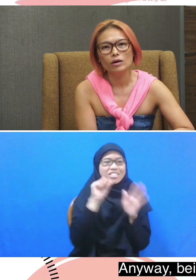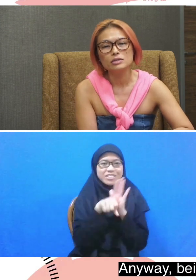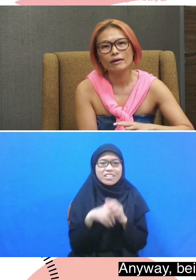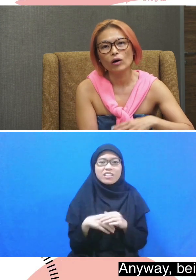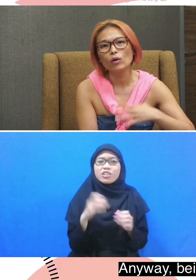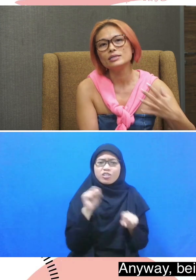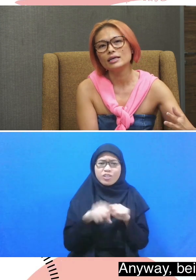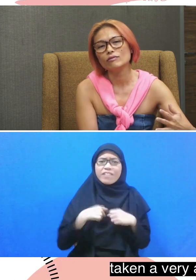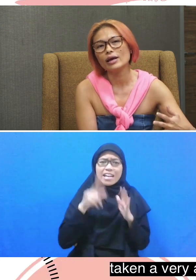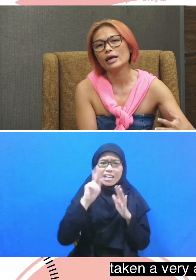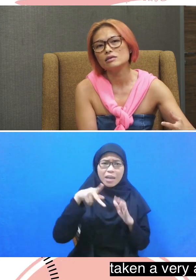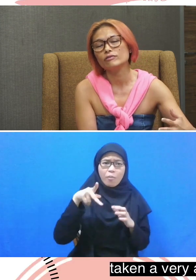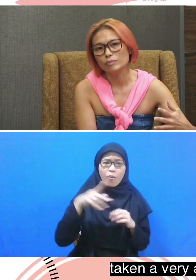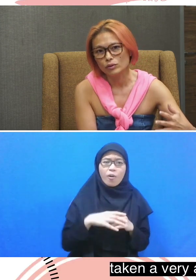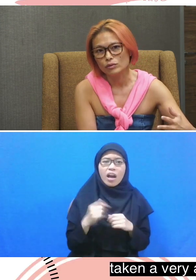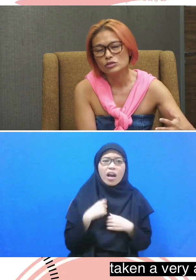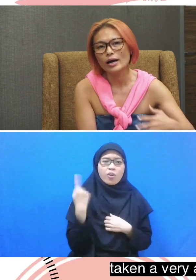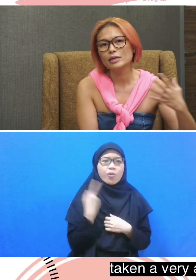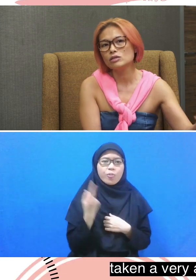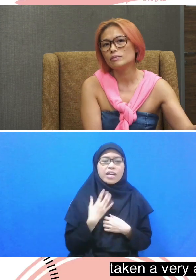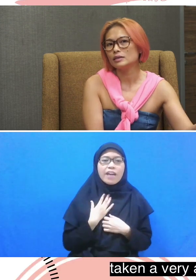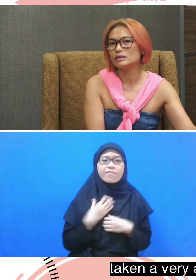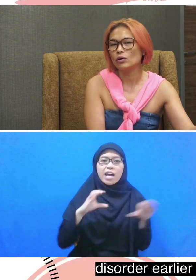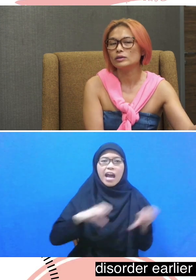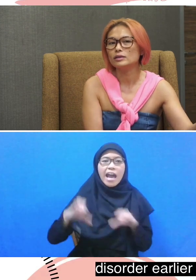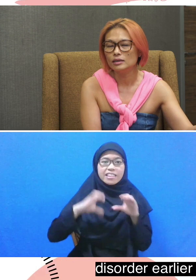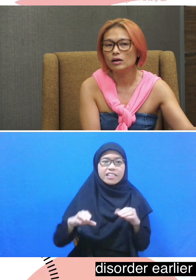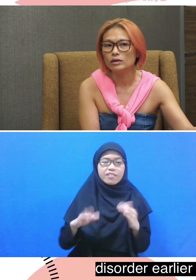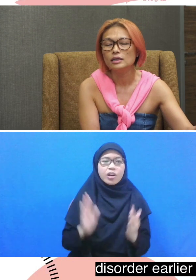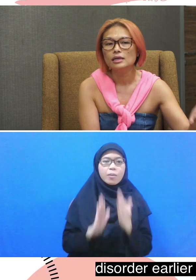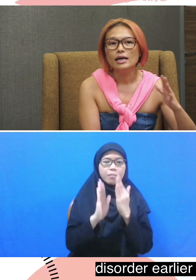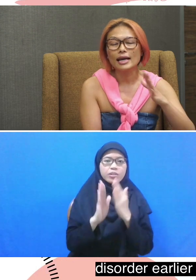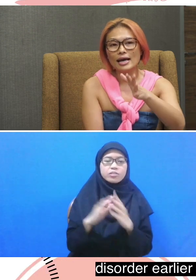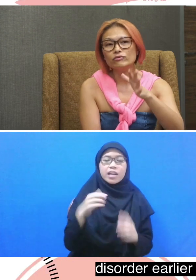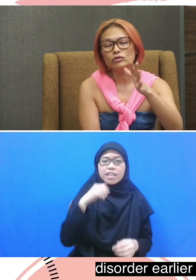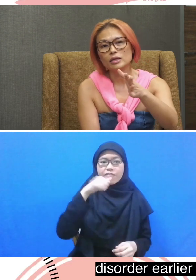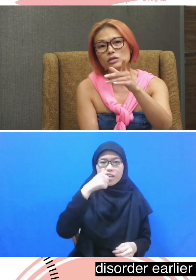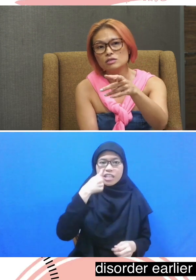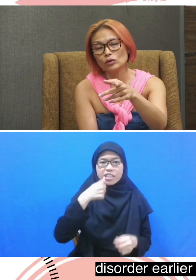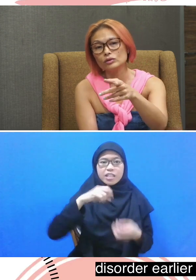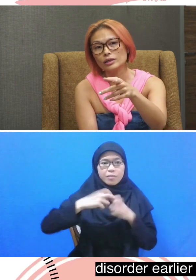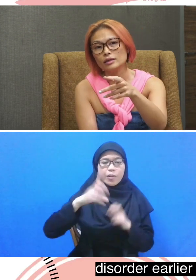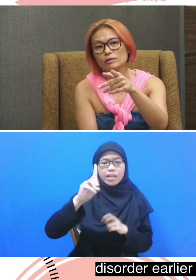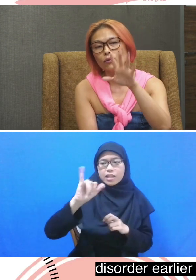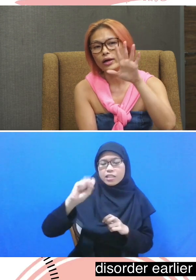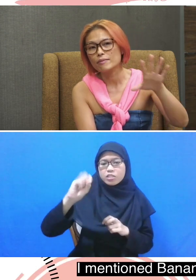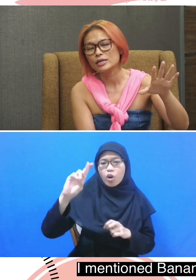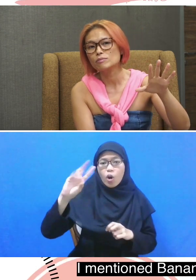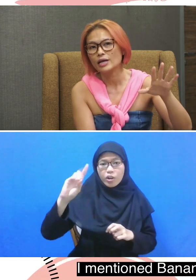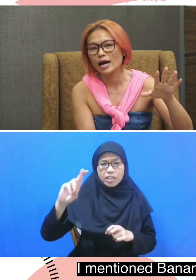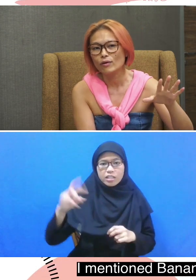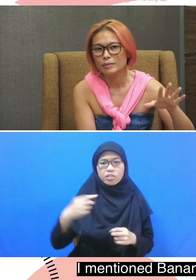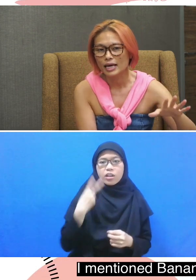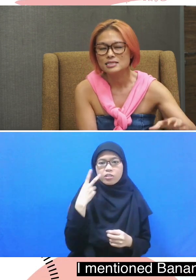I was, I've always taken a very active approach. So I mentioned about eating disorder earlier on. And I have to mention this photo here when I